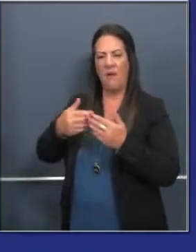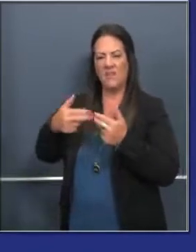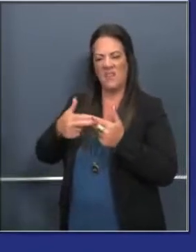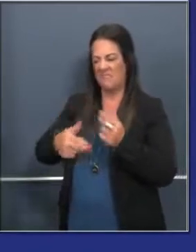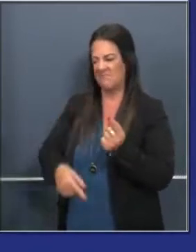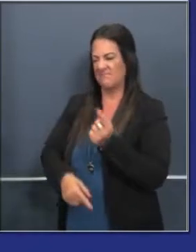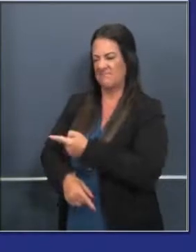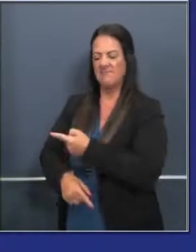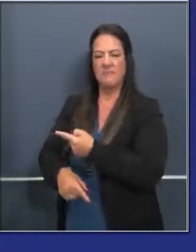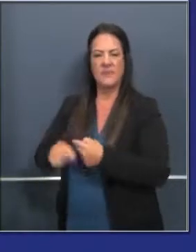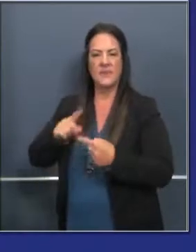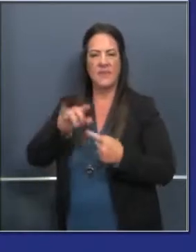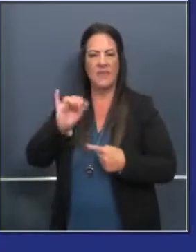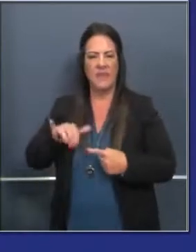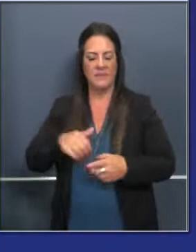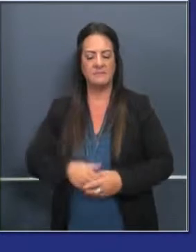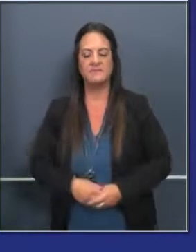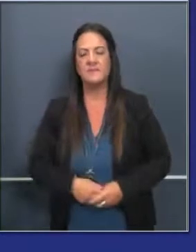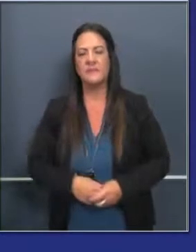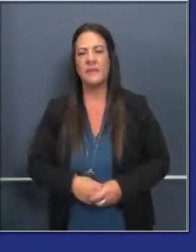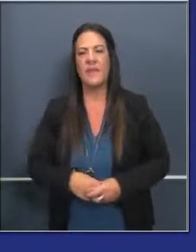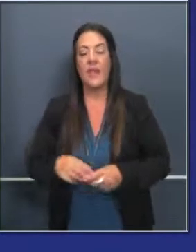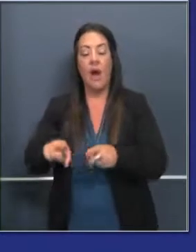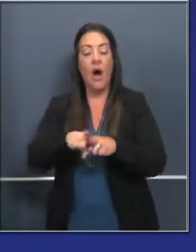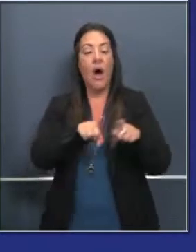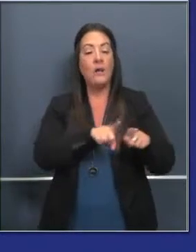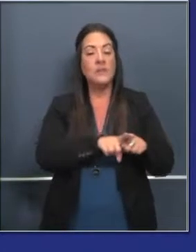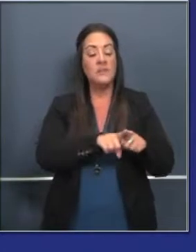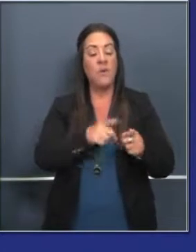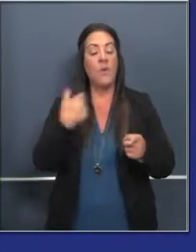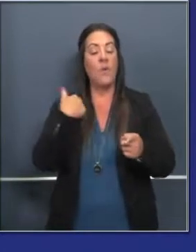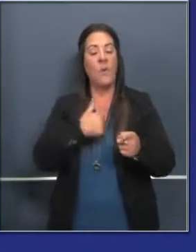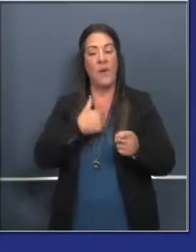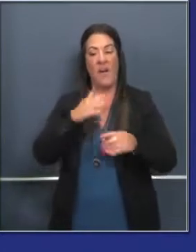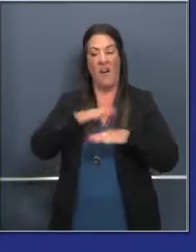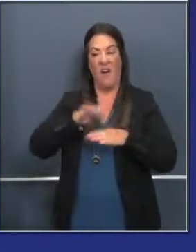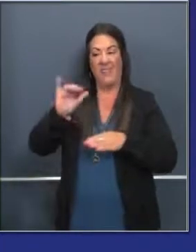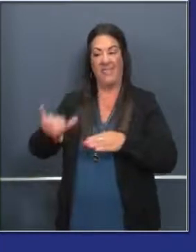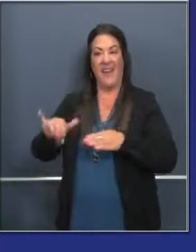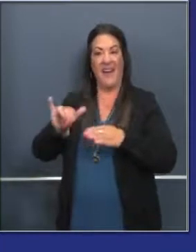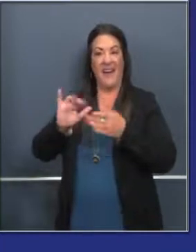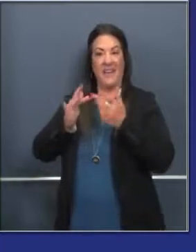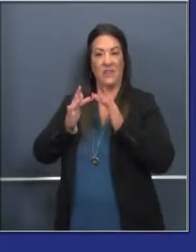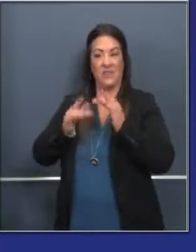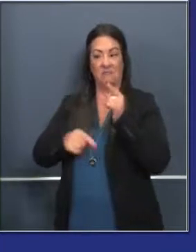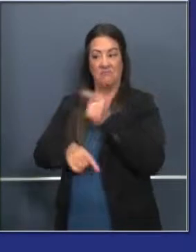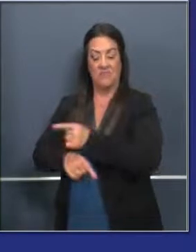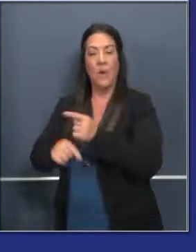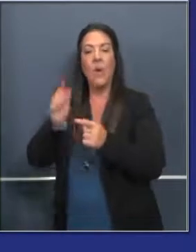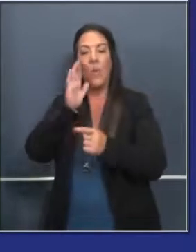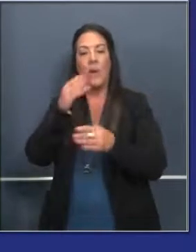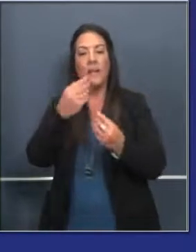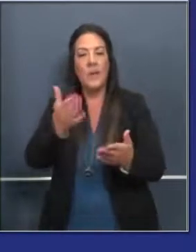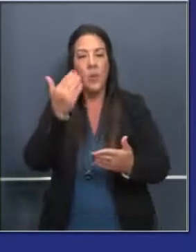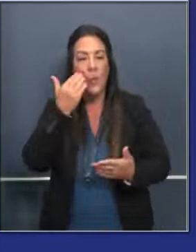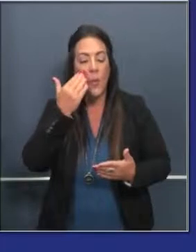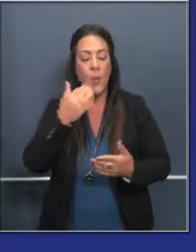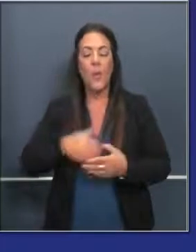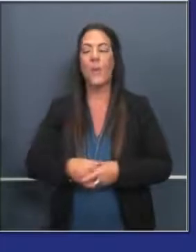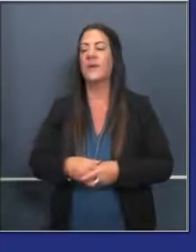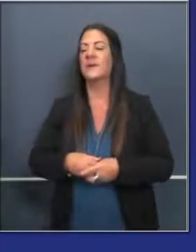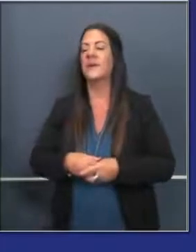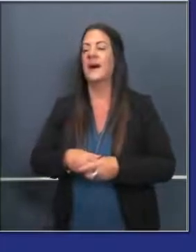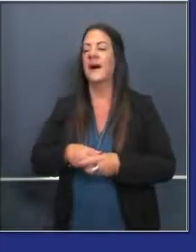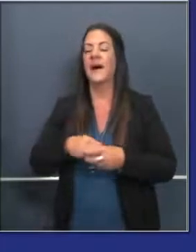site to netizens, as it's often referred to, of citizen scientists, people that are out